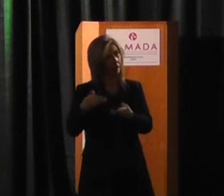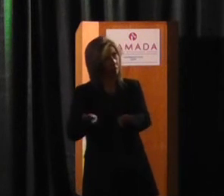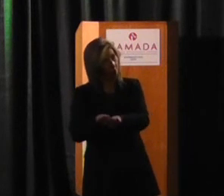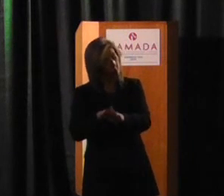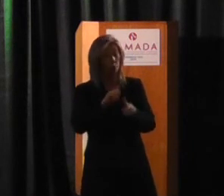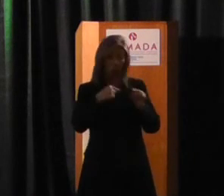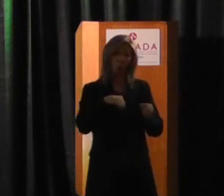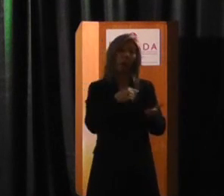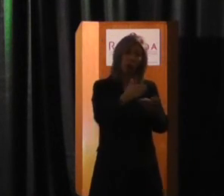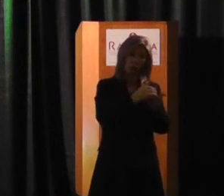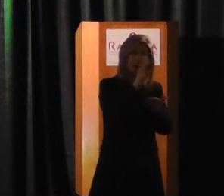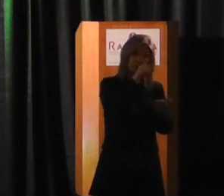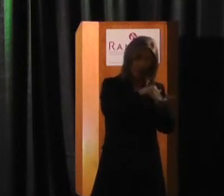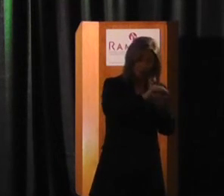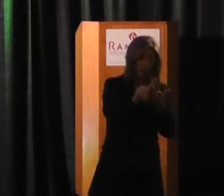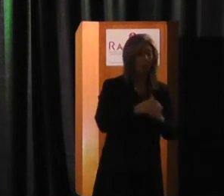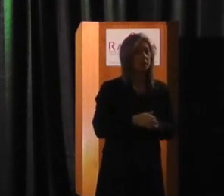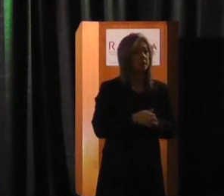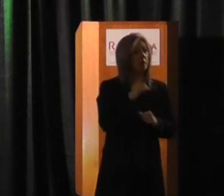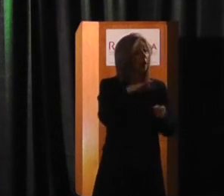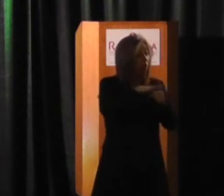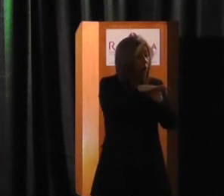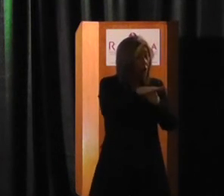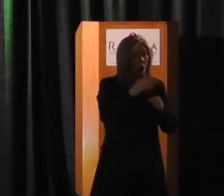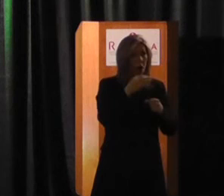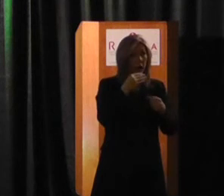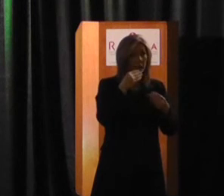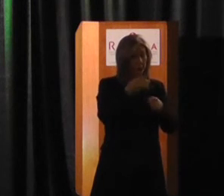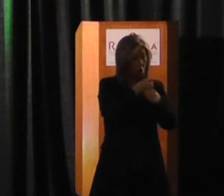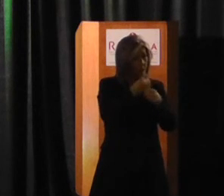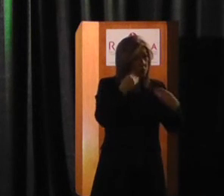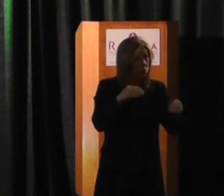local nonprofit equine center for nearly $1,000, an Italian bakery for close to